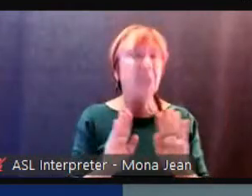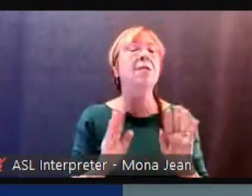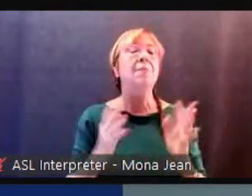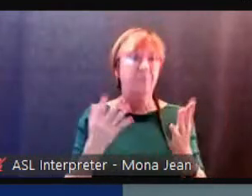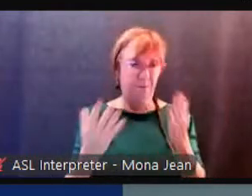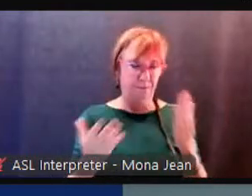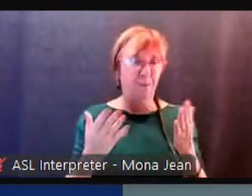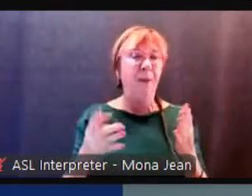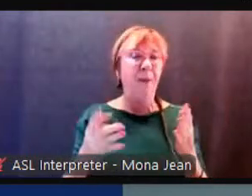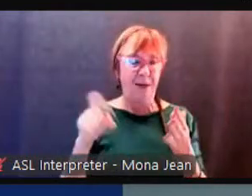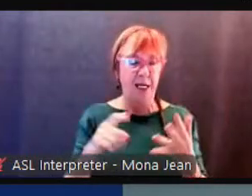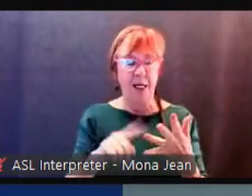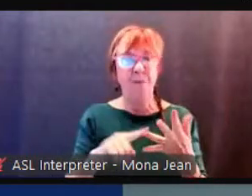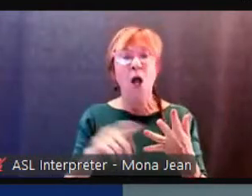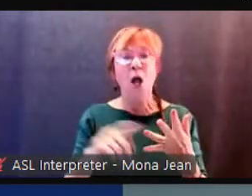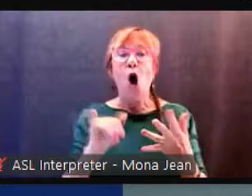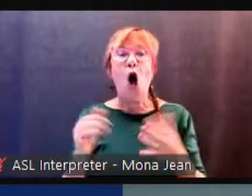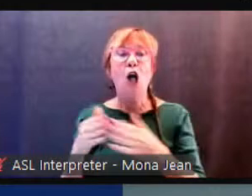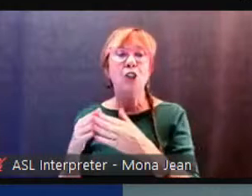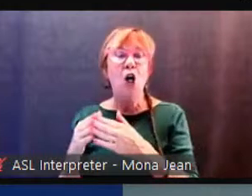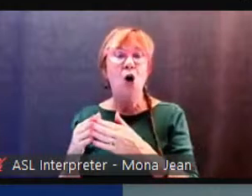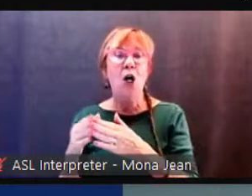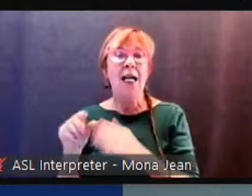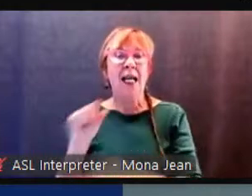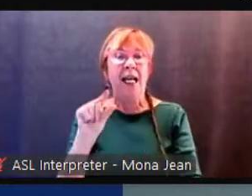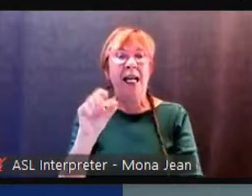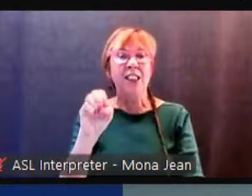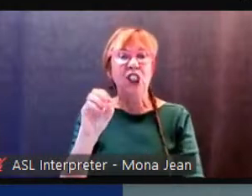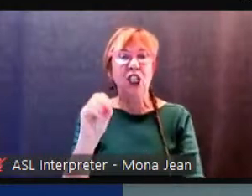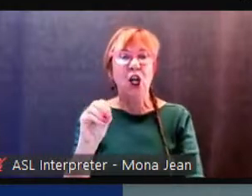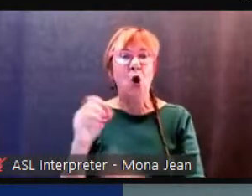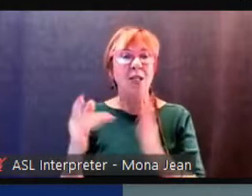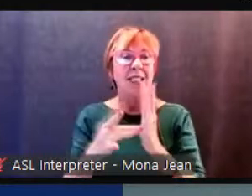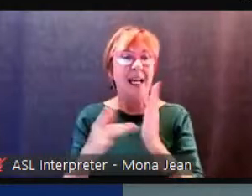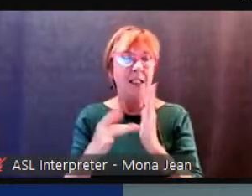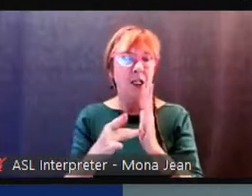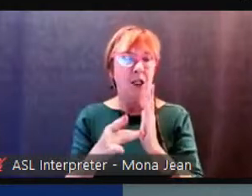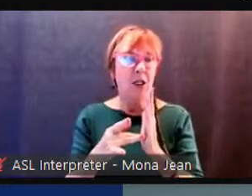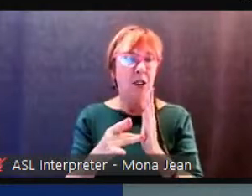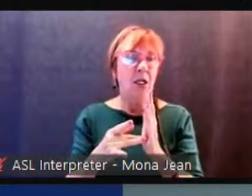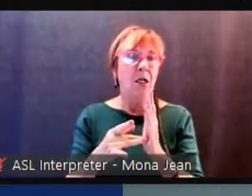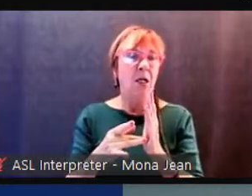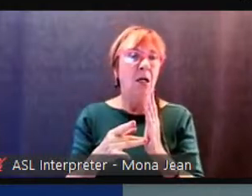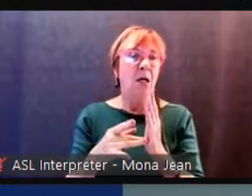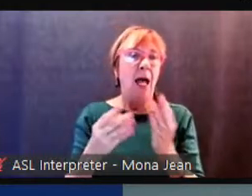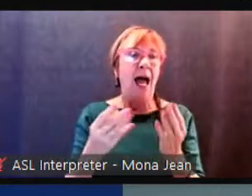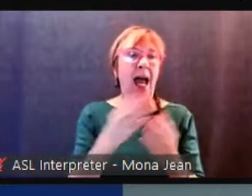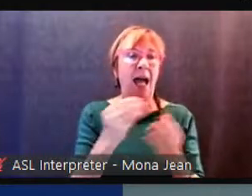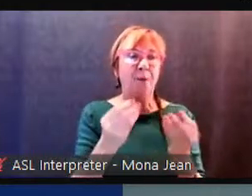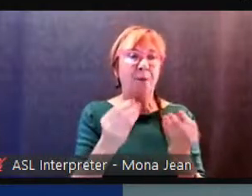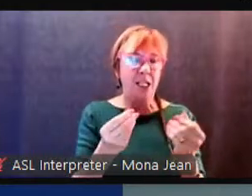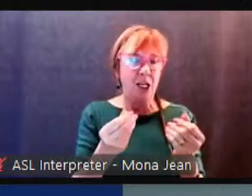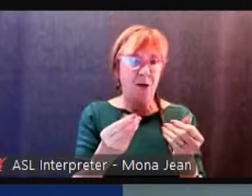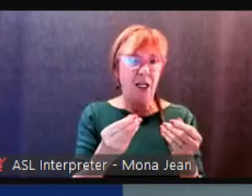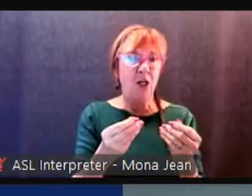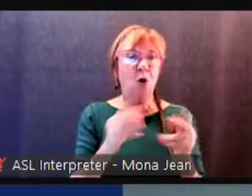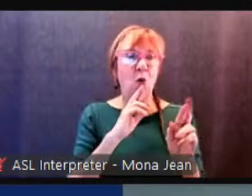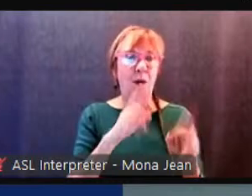in addition, Public Works Geotechnical and Materials Engineering Division approval may be required prior to rebuilding a home if